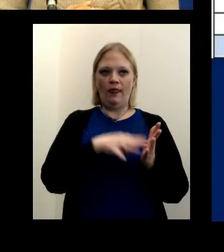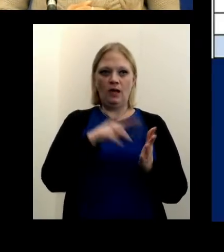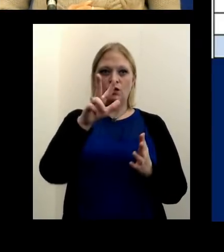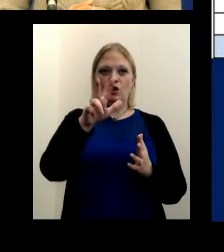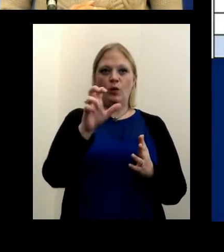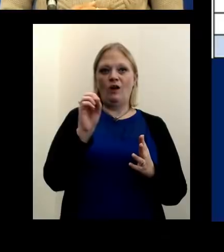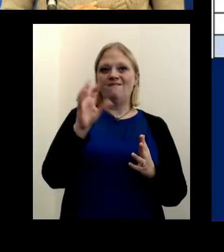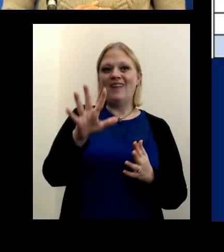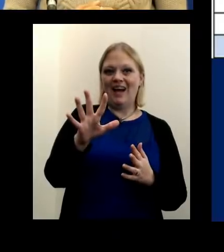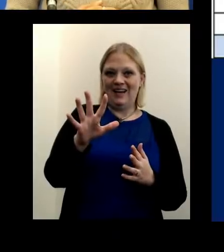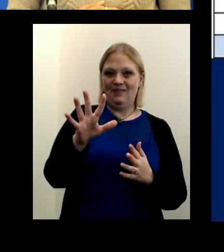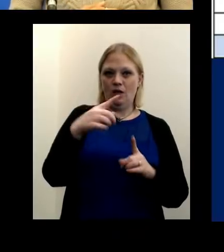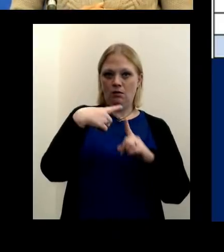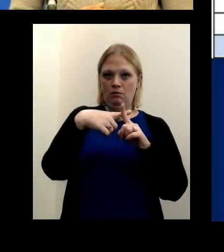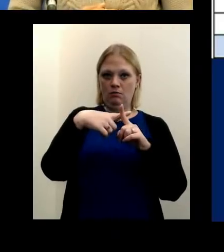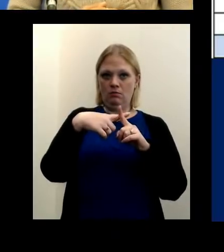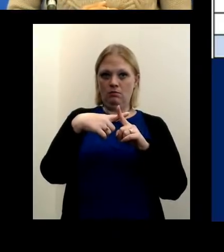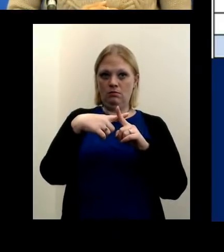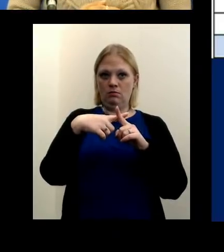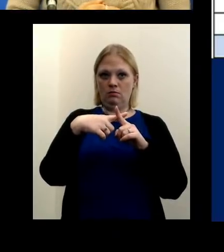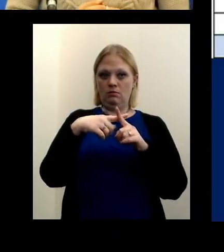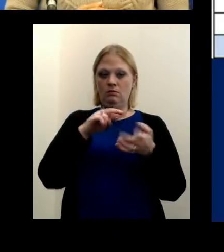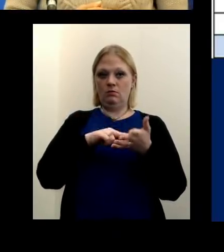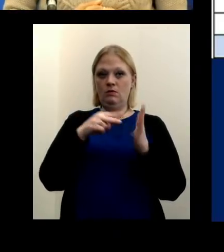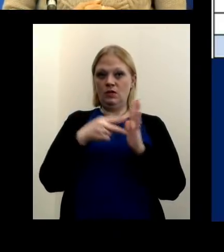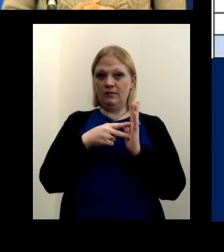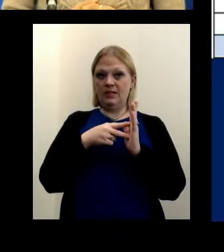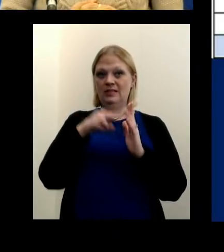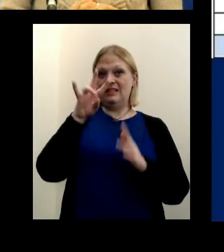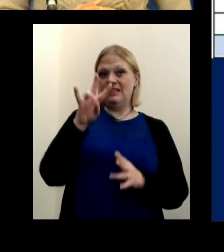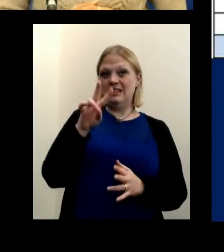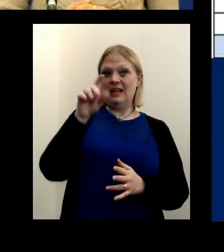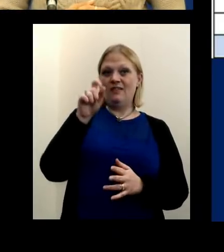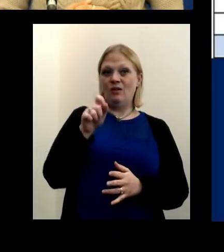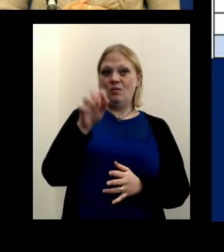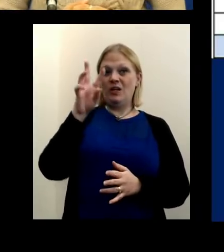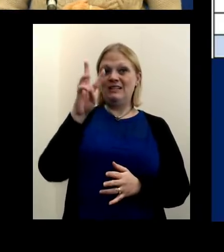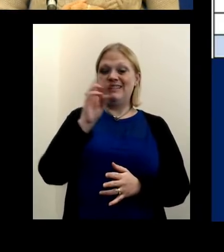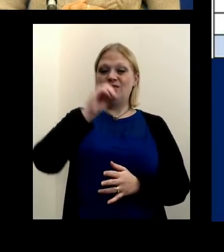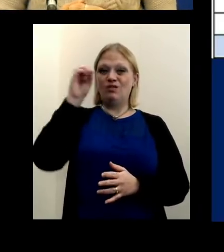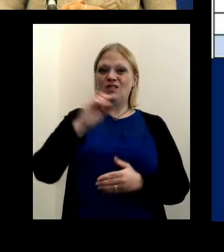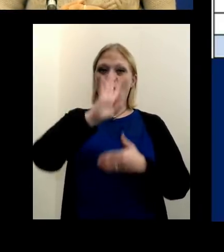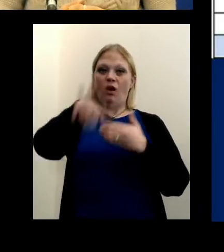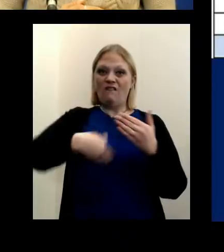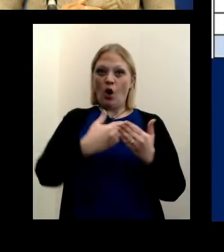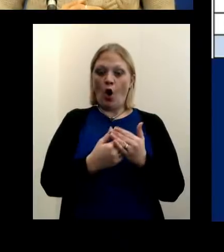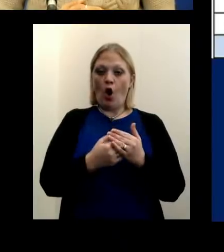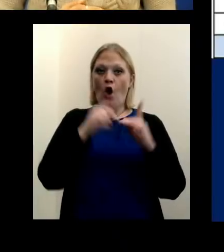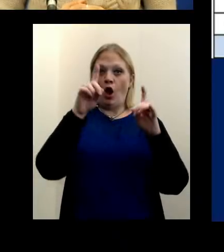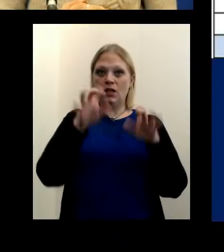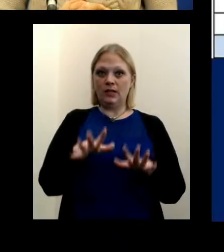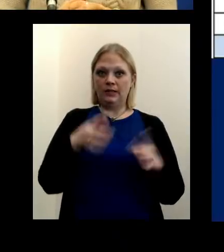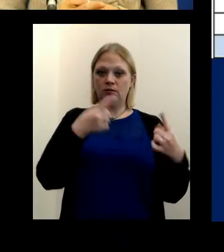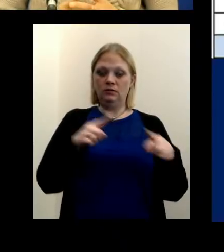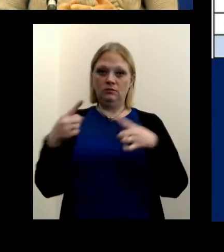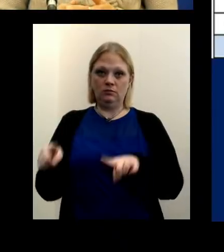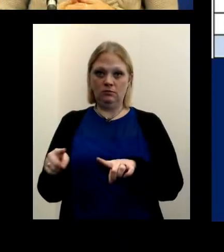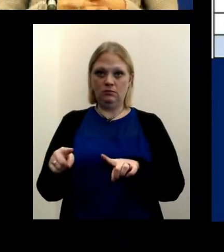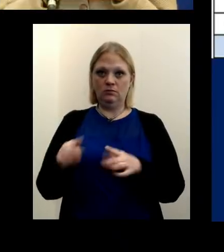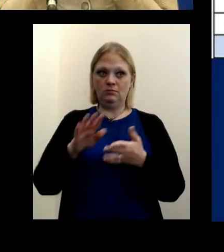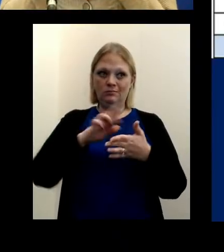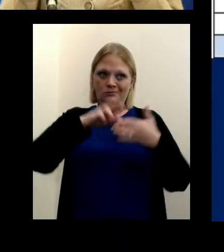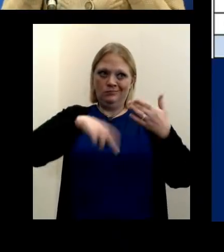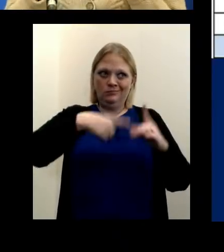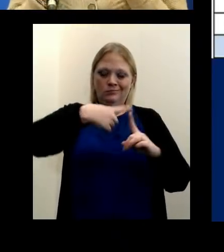4,305 cases, which gives us 7.6% of all the tests done were positive. I can tell you